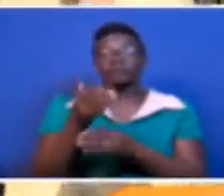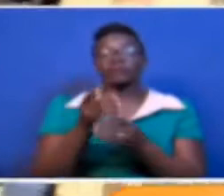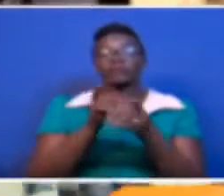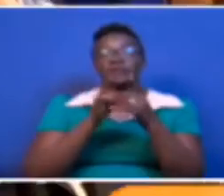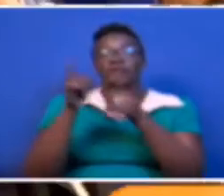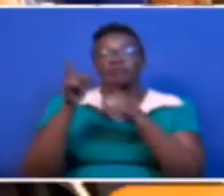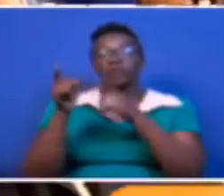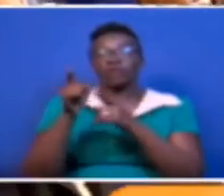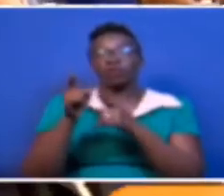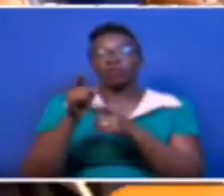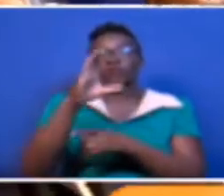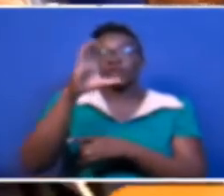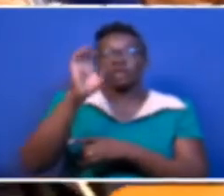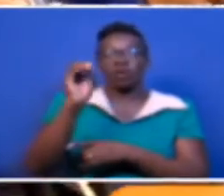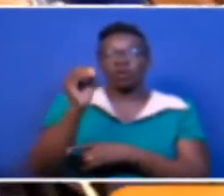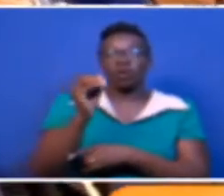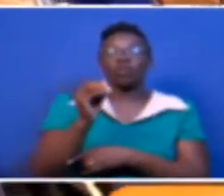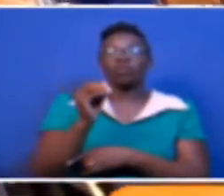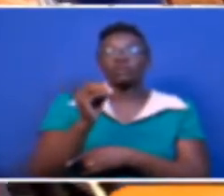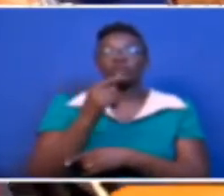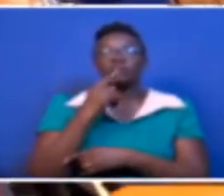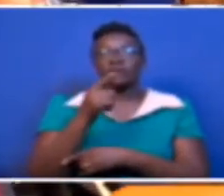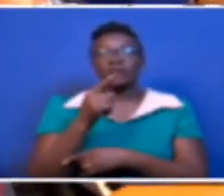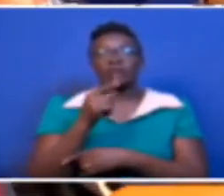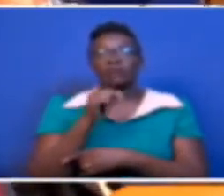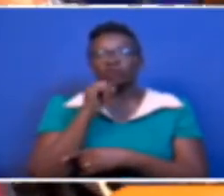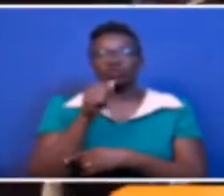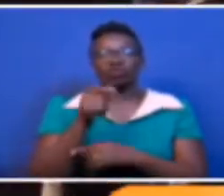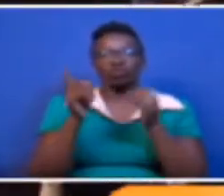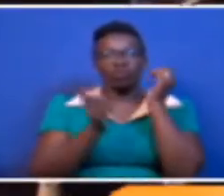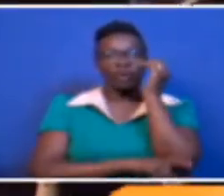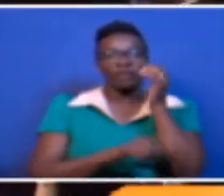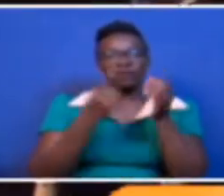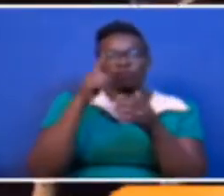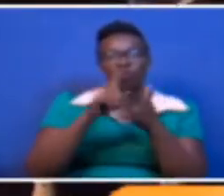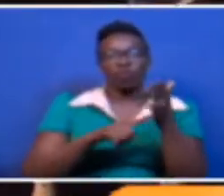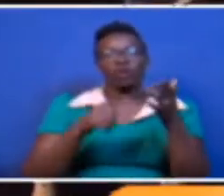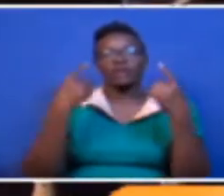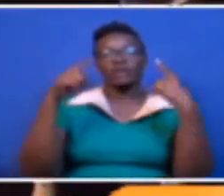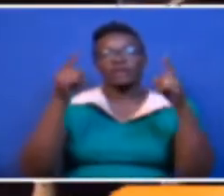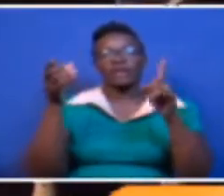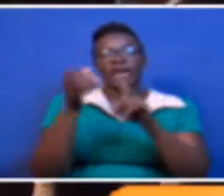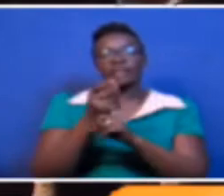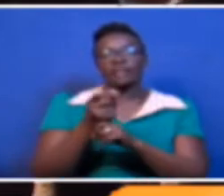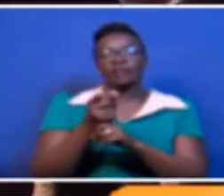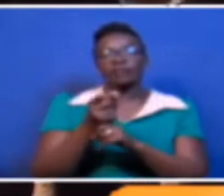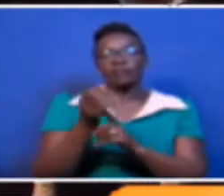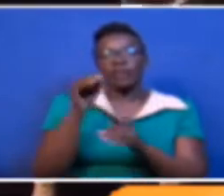committee not to punish it for the success it had achieved by investing in the business.